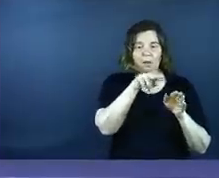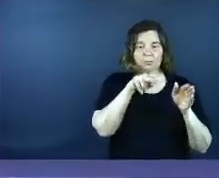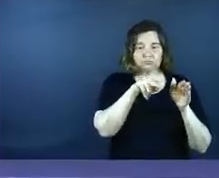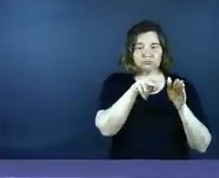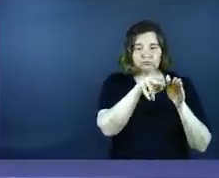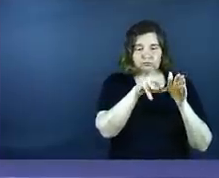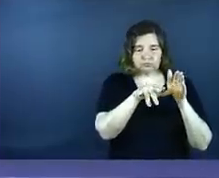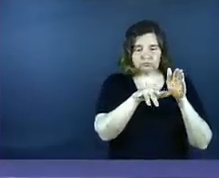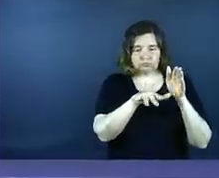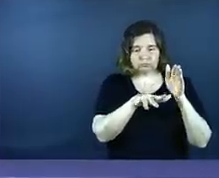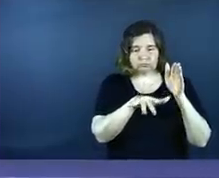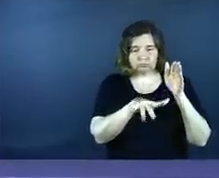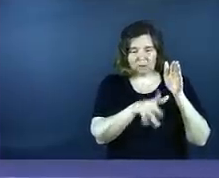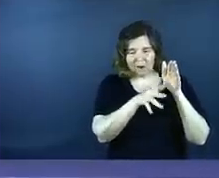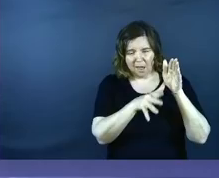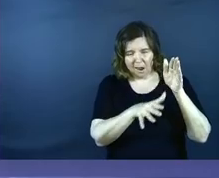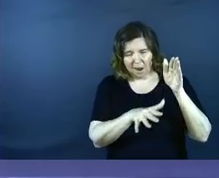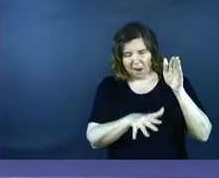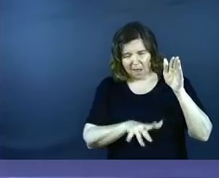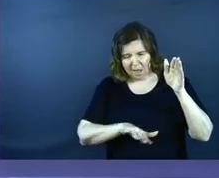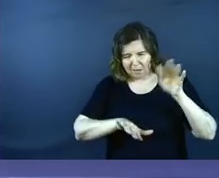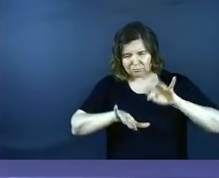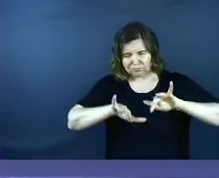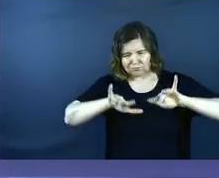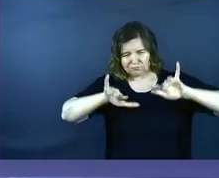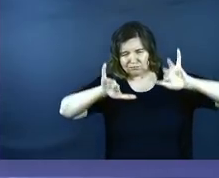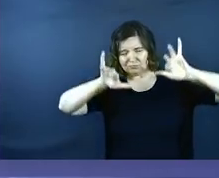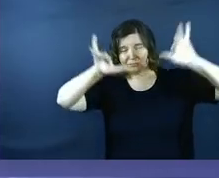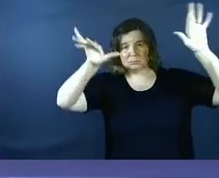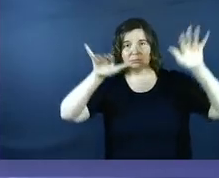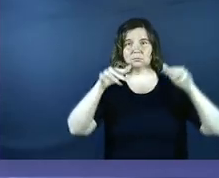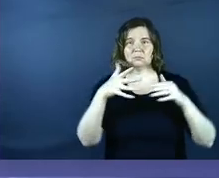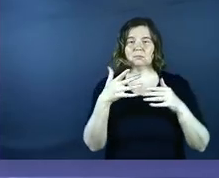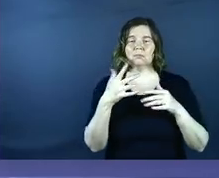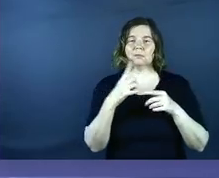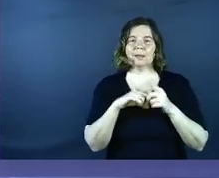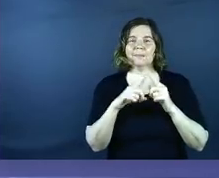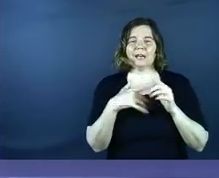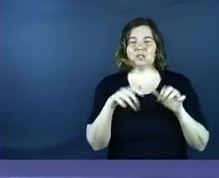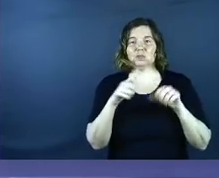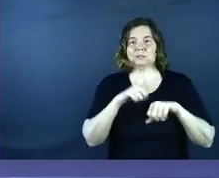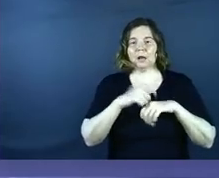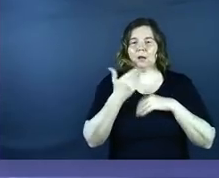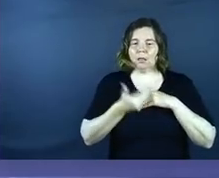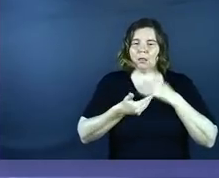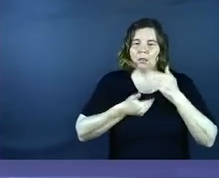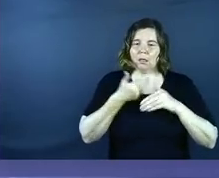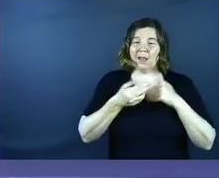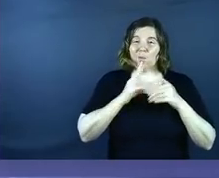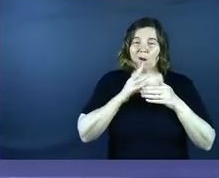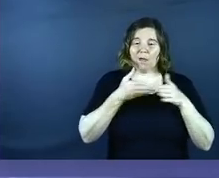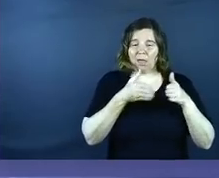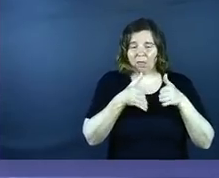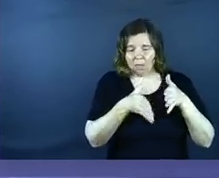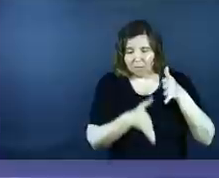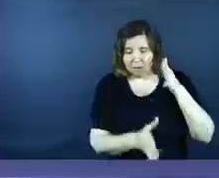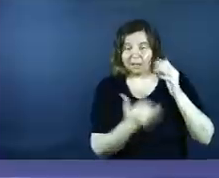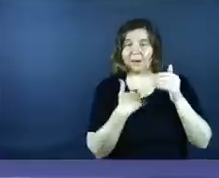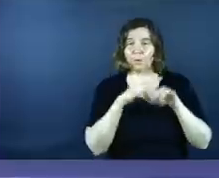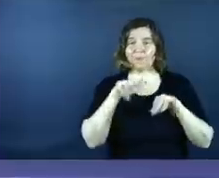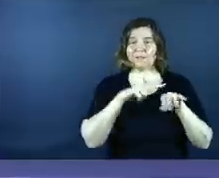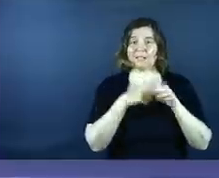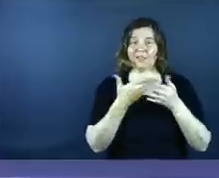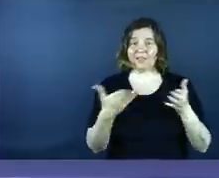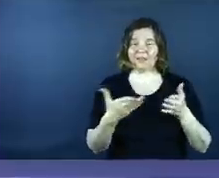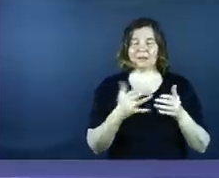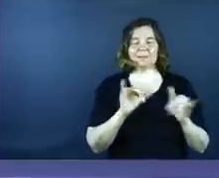flowed down through this rock and they dug these trenches out and all this kind of stuff. It just took time and it took water. And here we have this natural